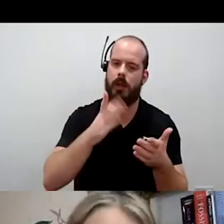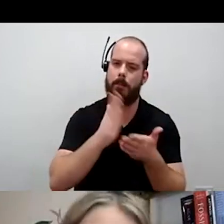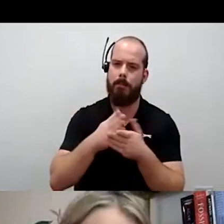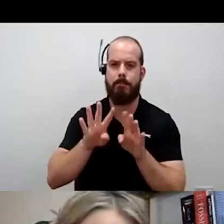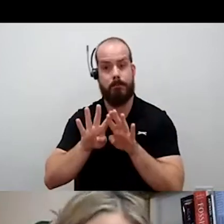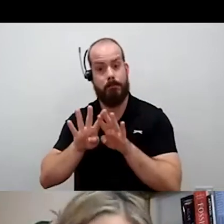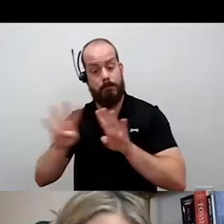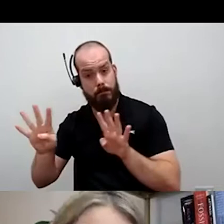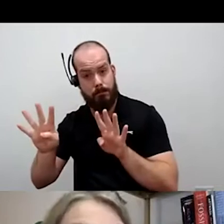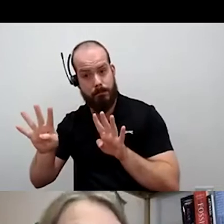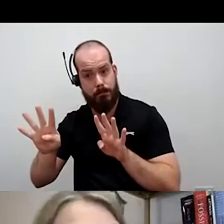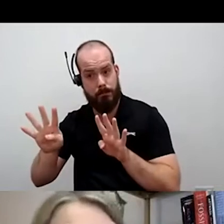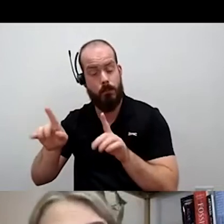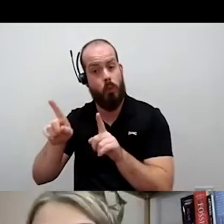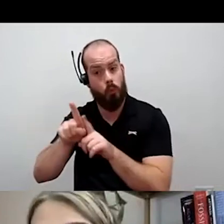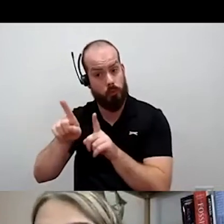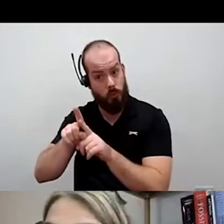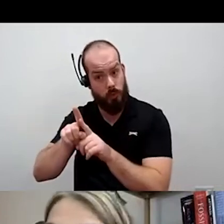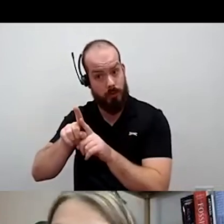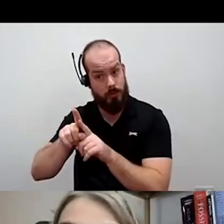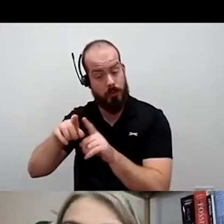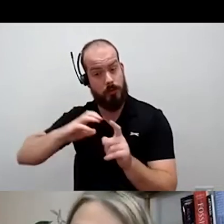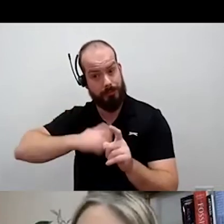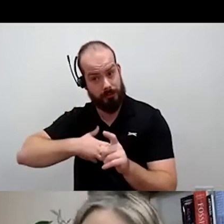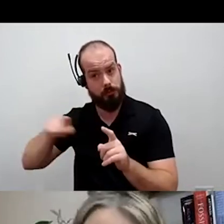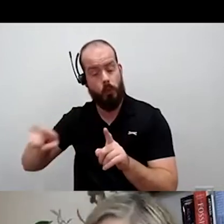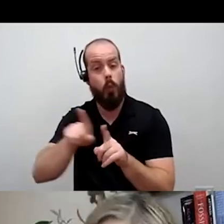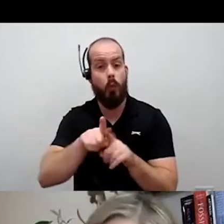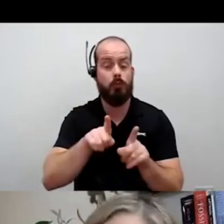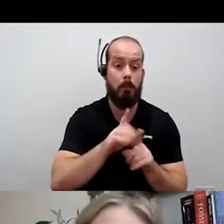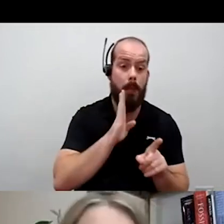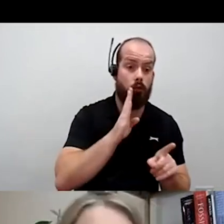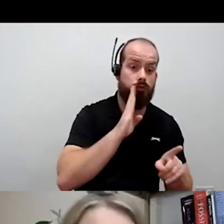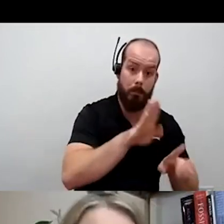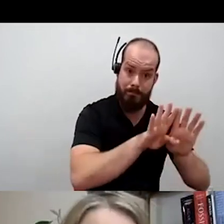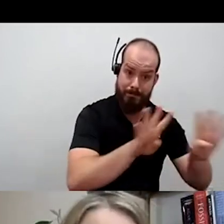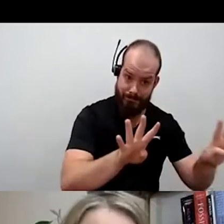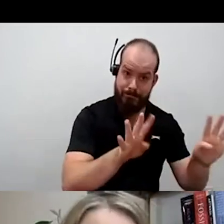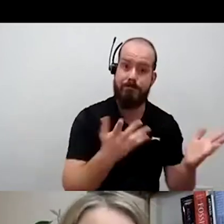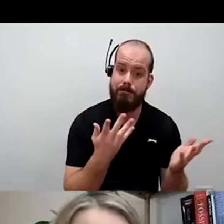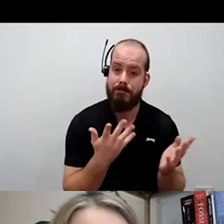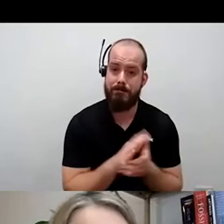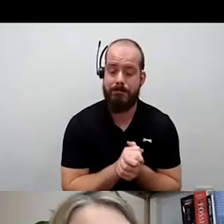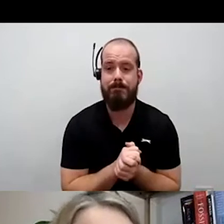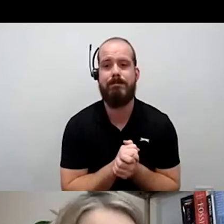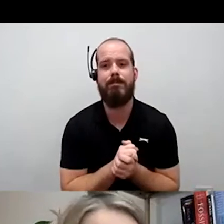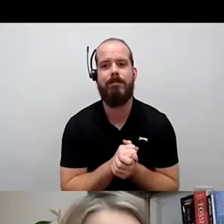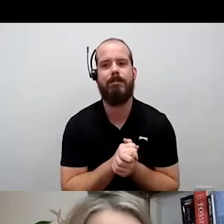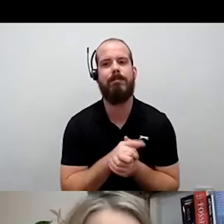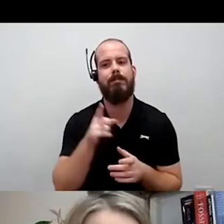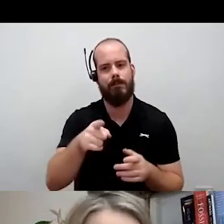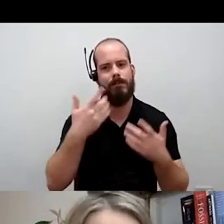of Renewable Energy Cooperatives, and the co-founder and vice president of the Belgian one as well. He's co-founded a Federation of Mill